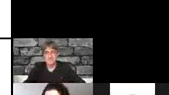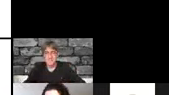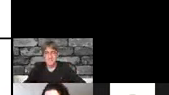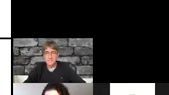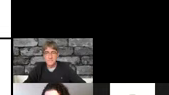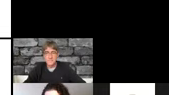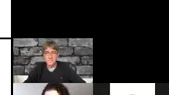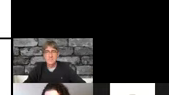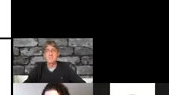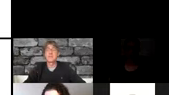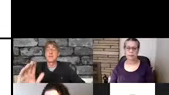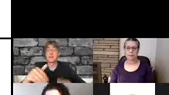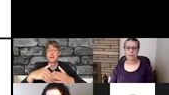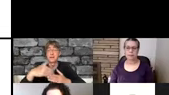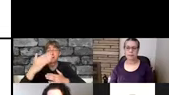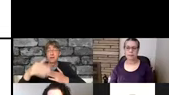You can go to the next slide, please.